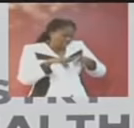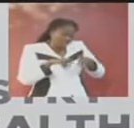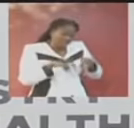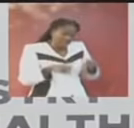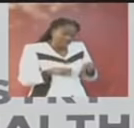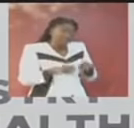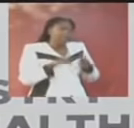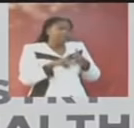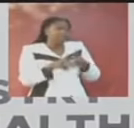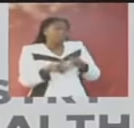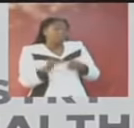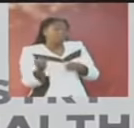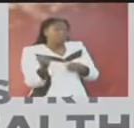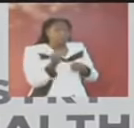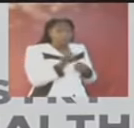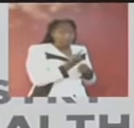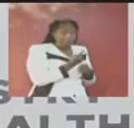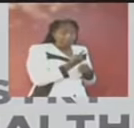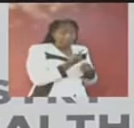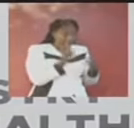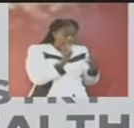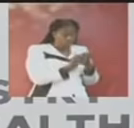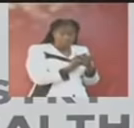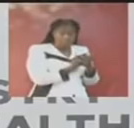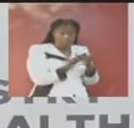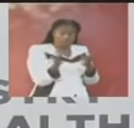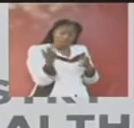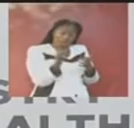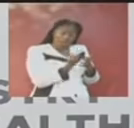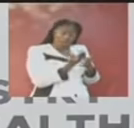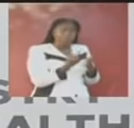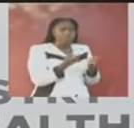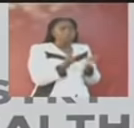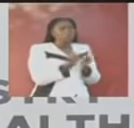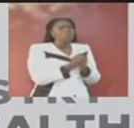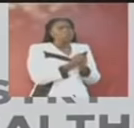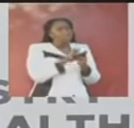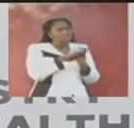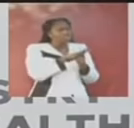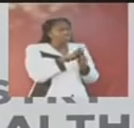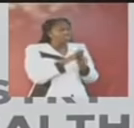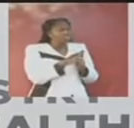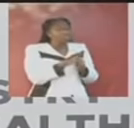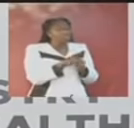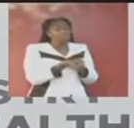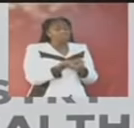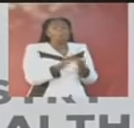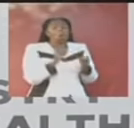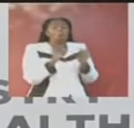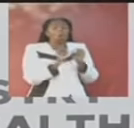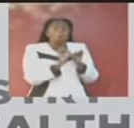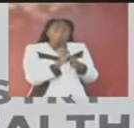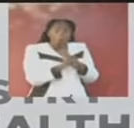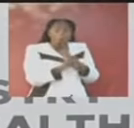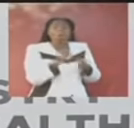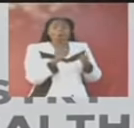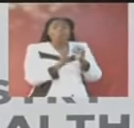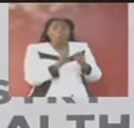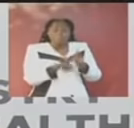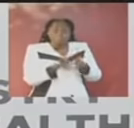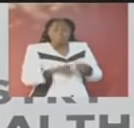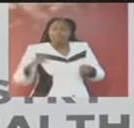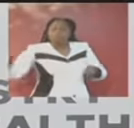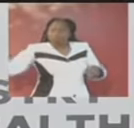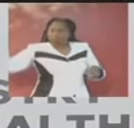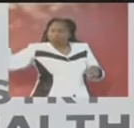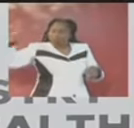COVID-19, I'm really speaking about looking at, firstly, the country of origin or where they are coming from. And that would